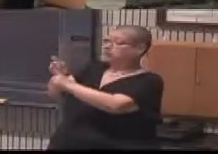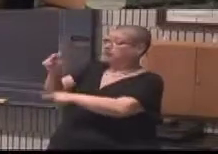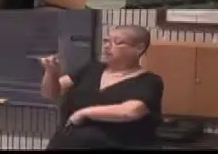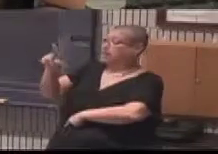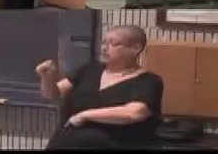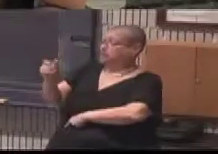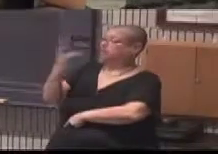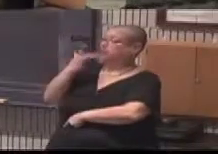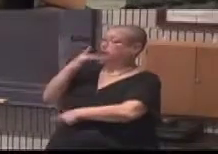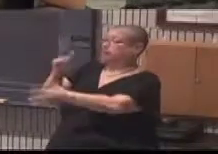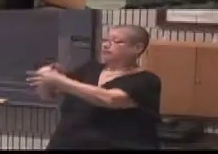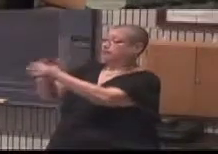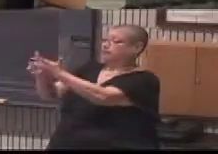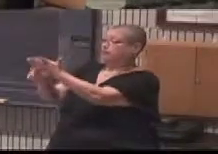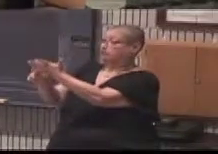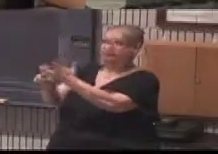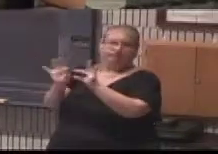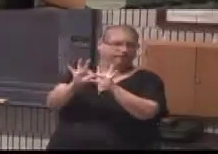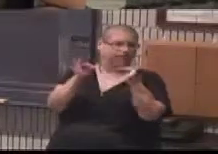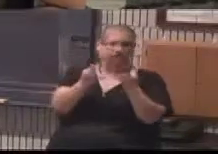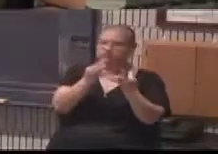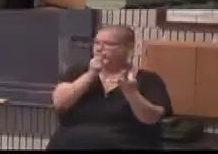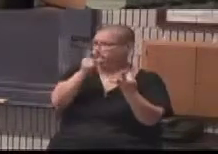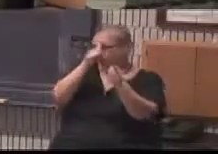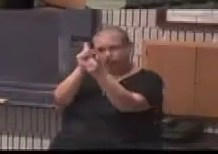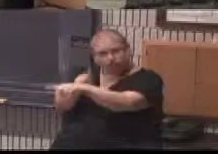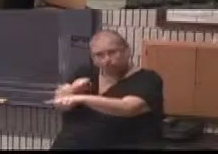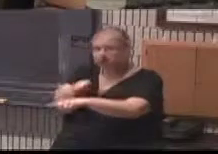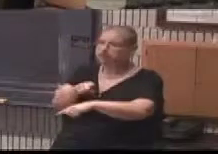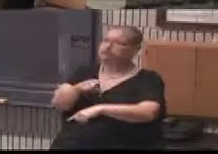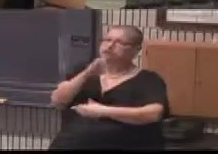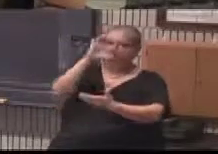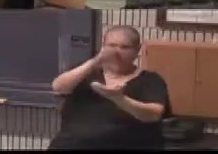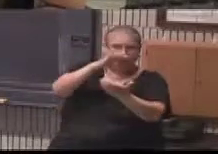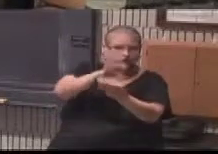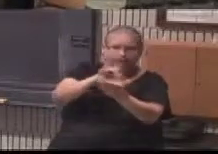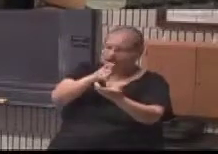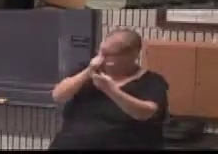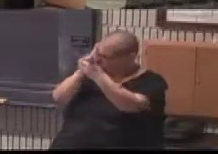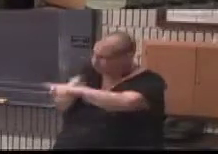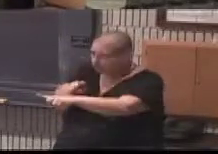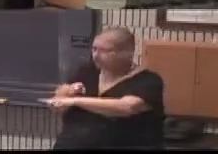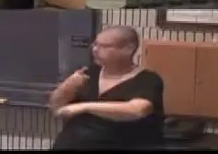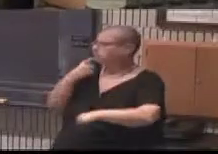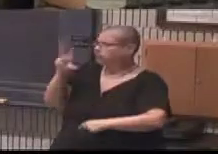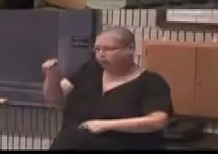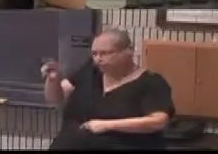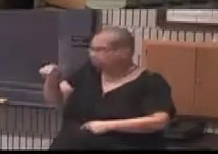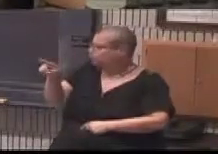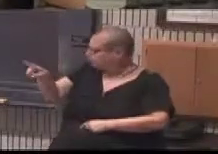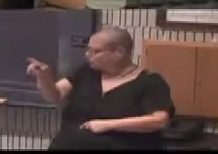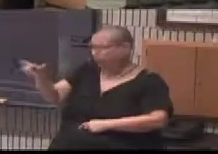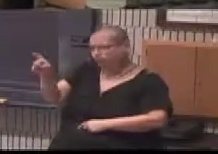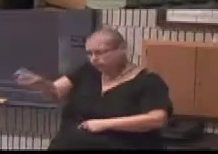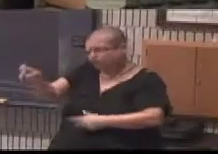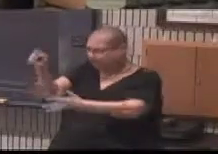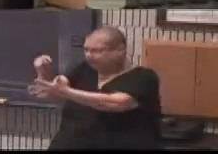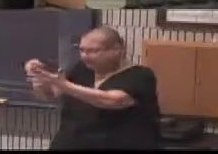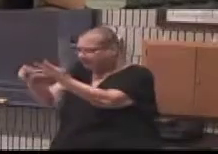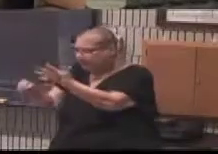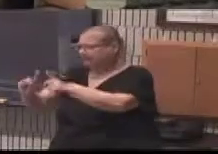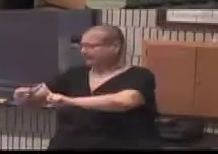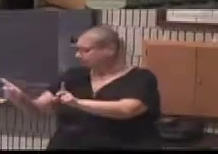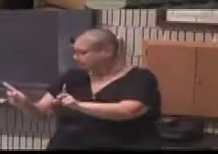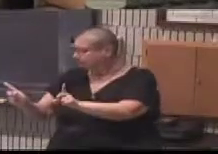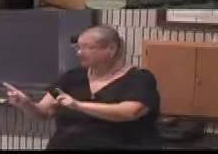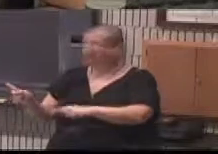choosing one route and the family, the spouse, grandparents, someone else is saying, choose something else. So that's, I think,